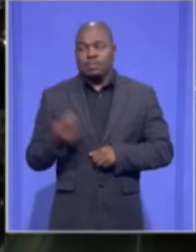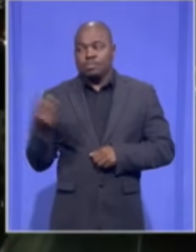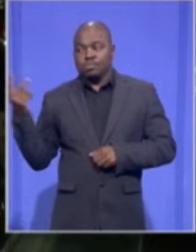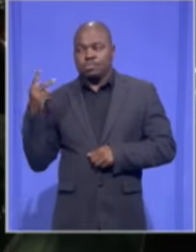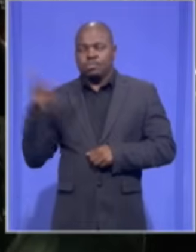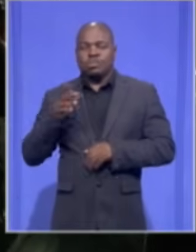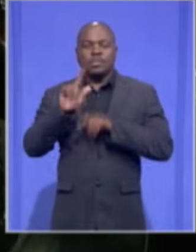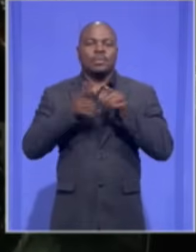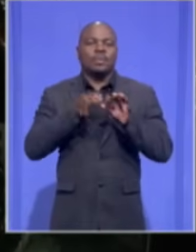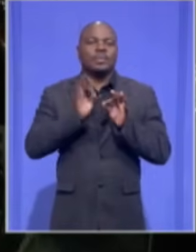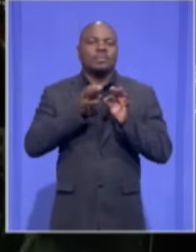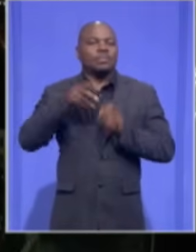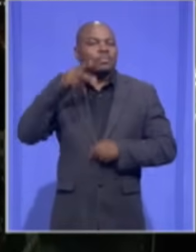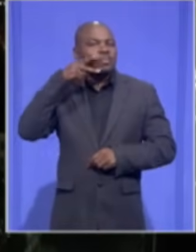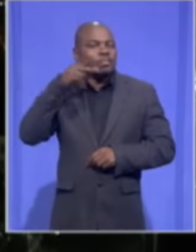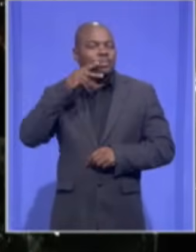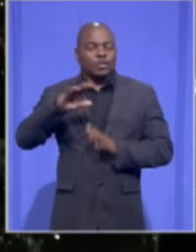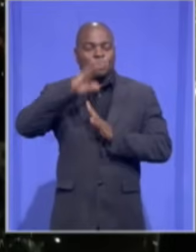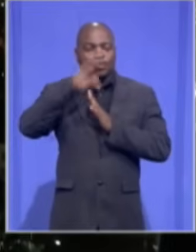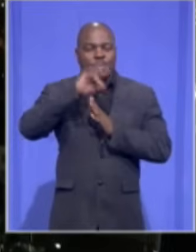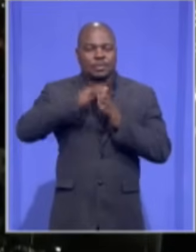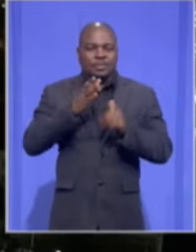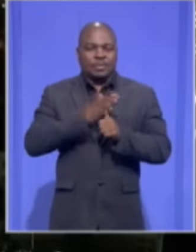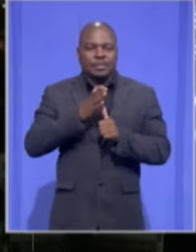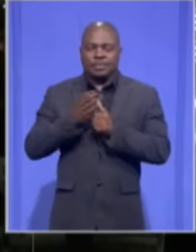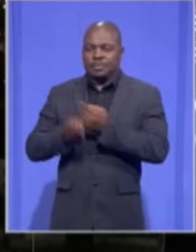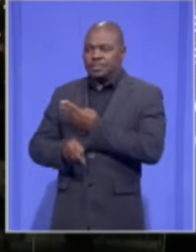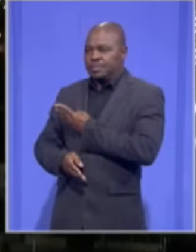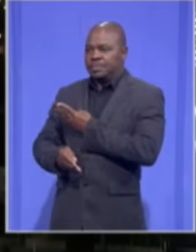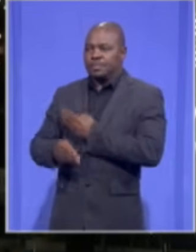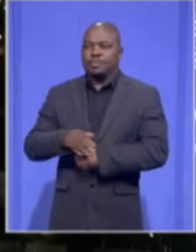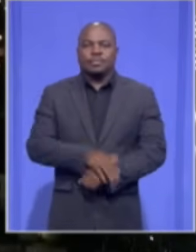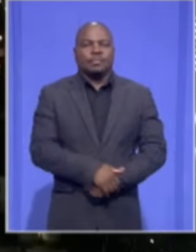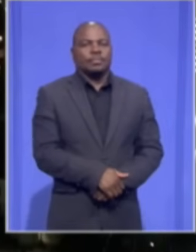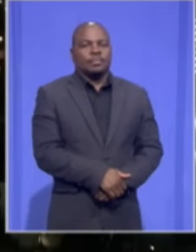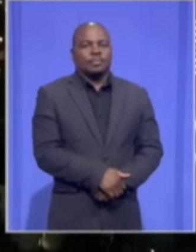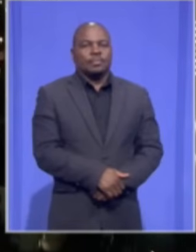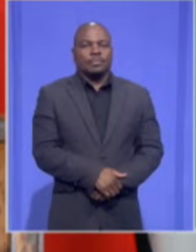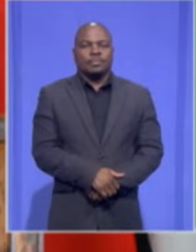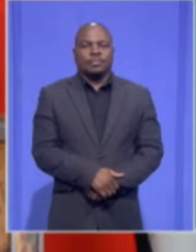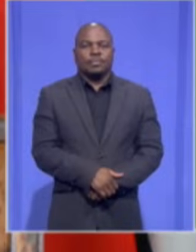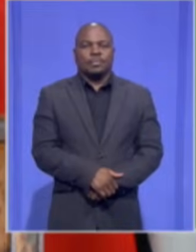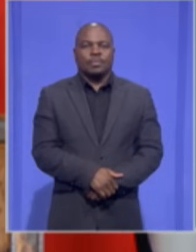le Augustine Letlalo le a le jwalo ha re di thakgole ka dihloho tsa tsona.